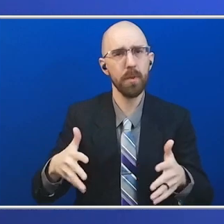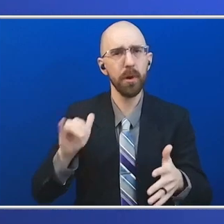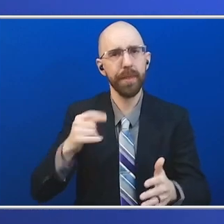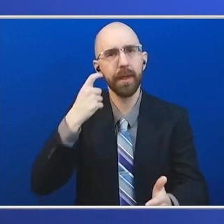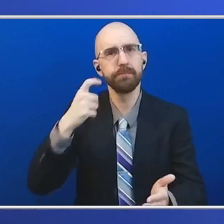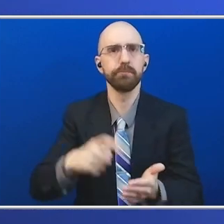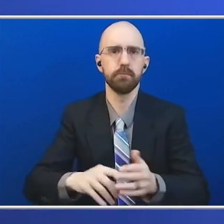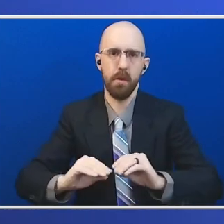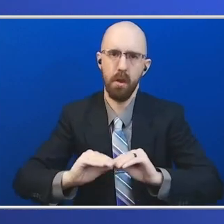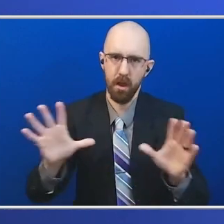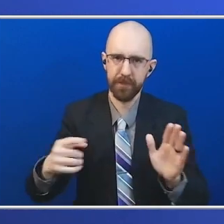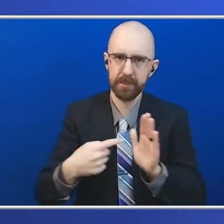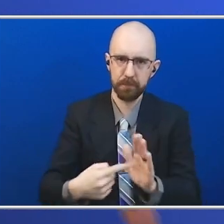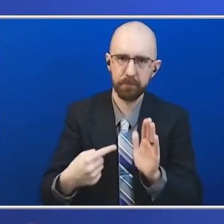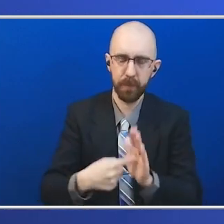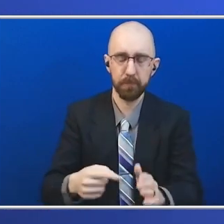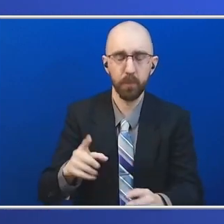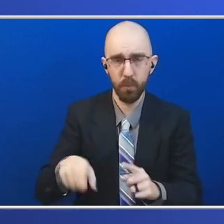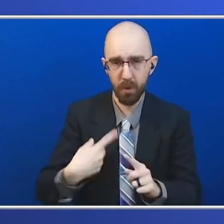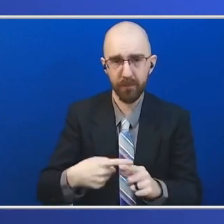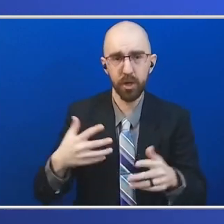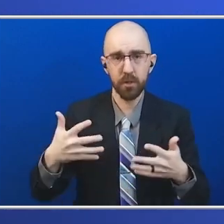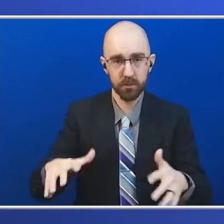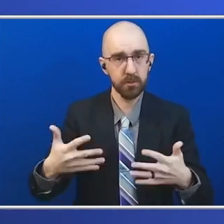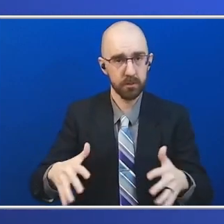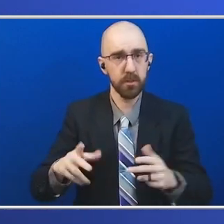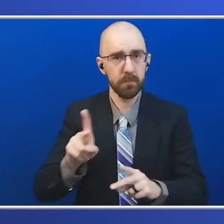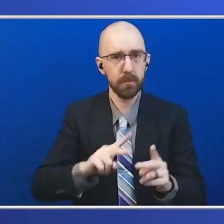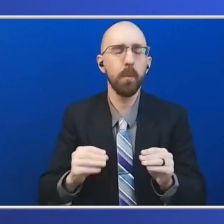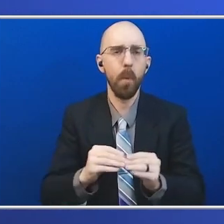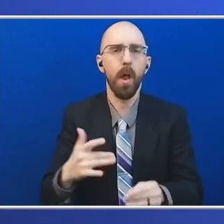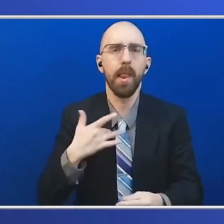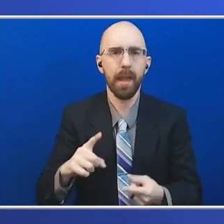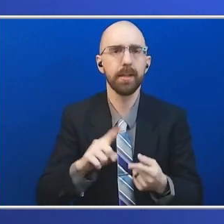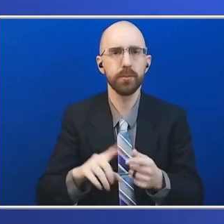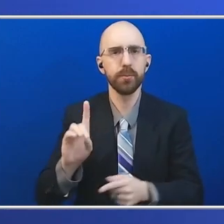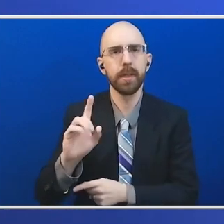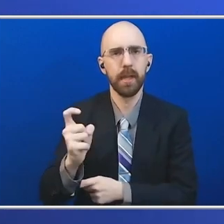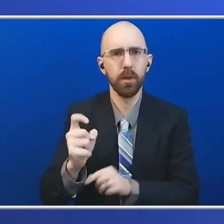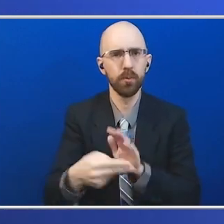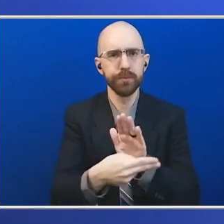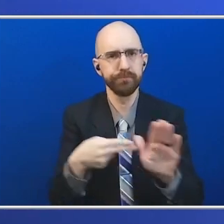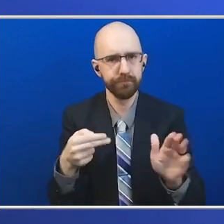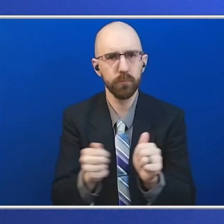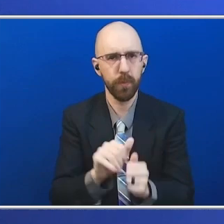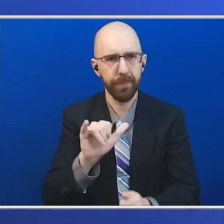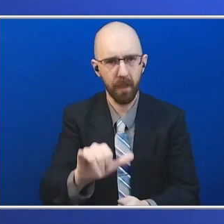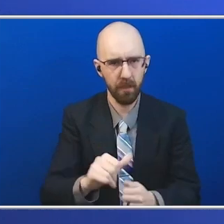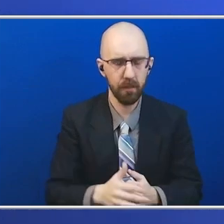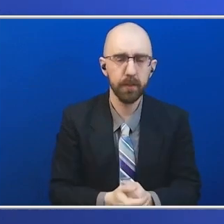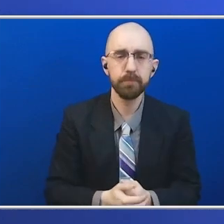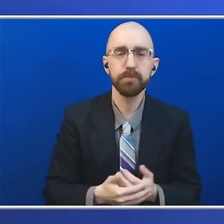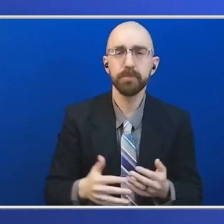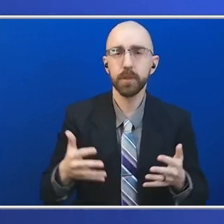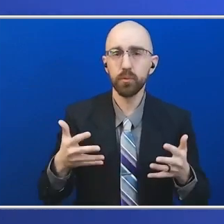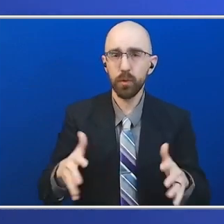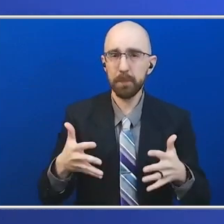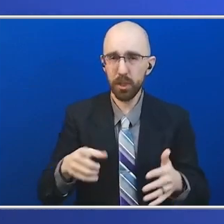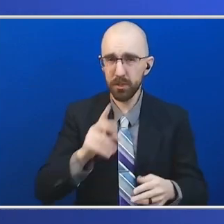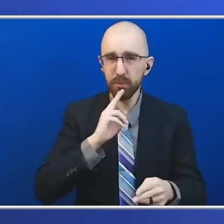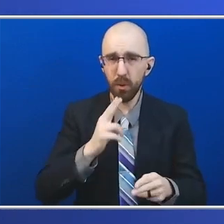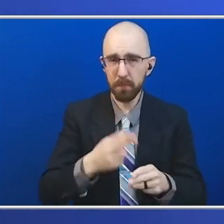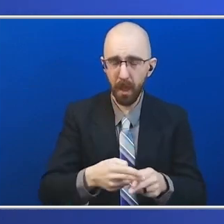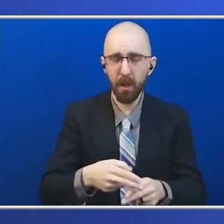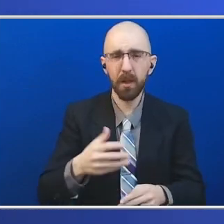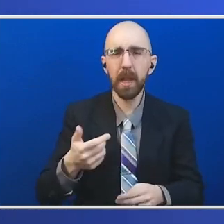that as soon as a tremor begins, people are more likely to be diagnosed with it. The tremor, when we talk about, is a pretty